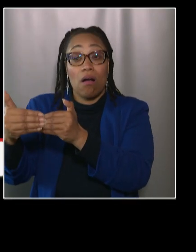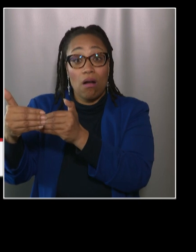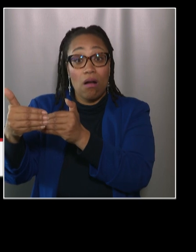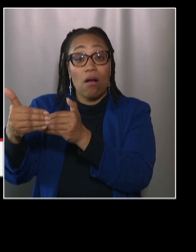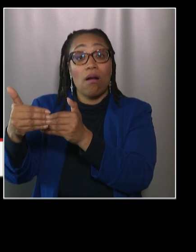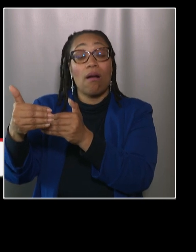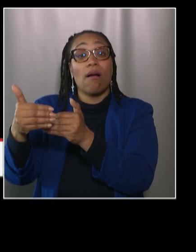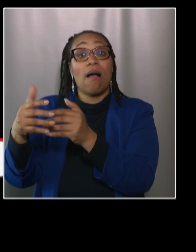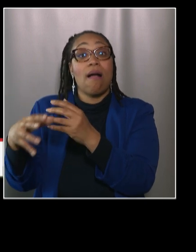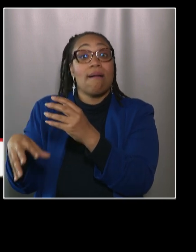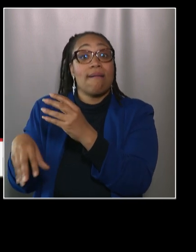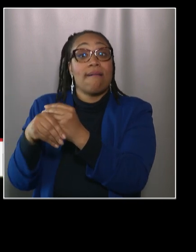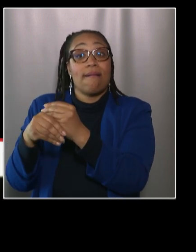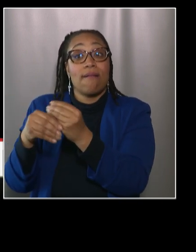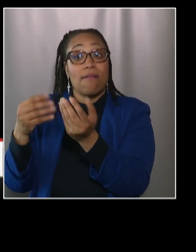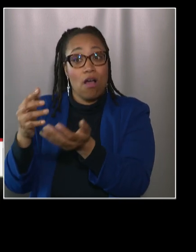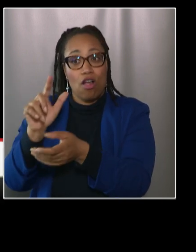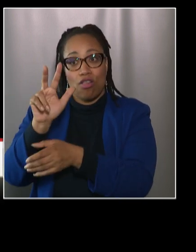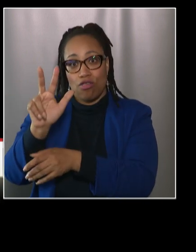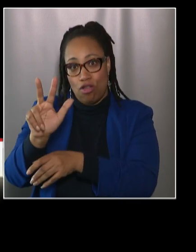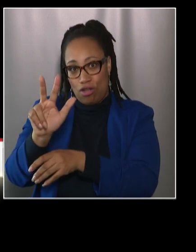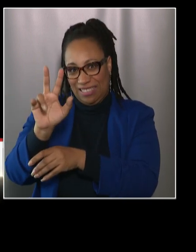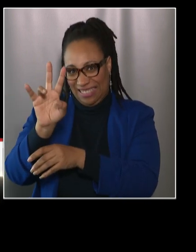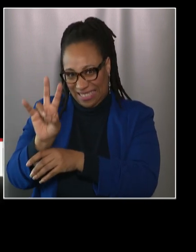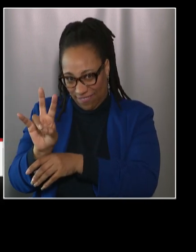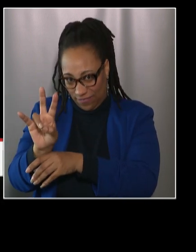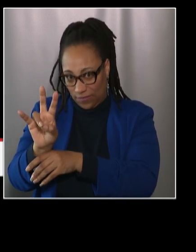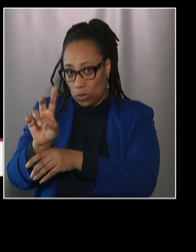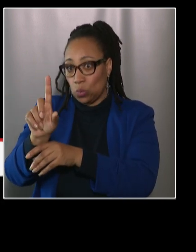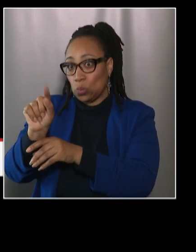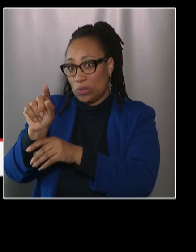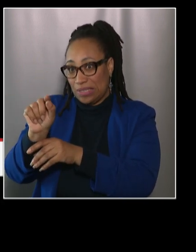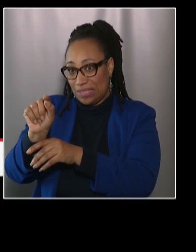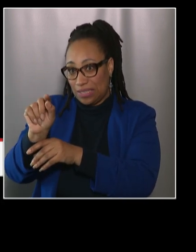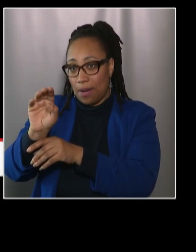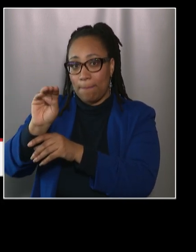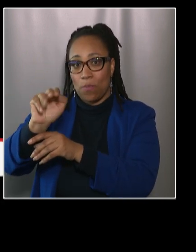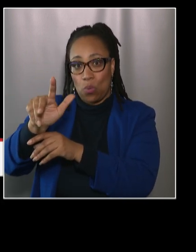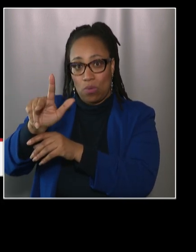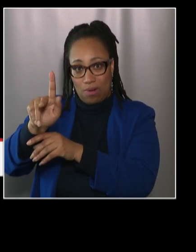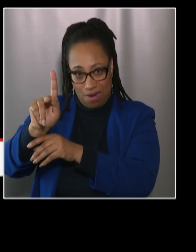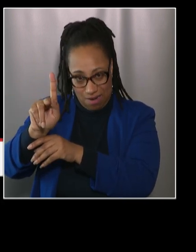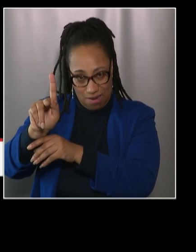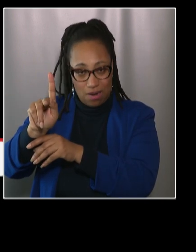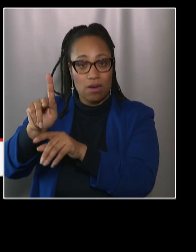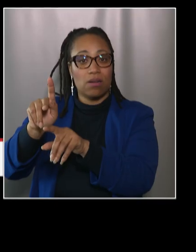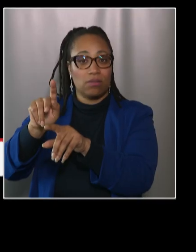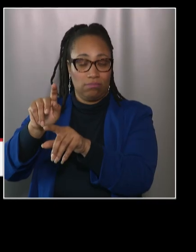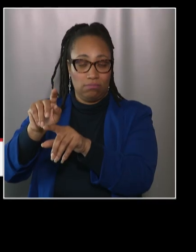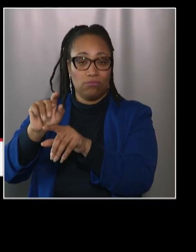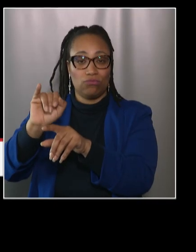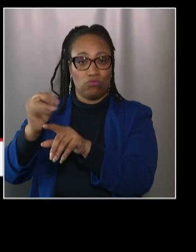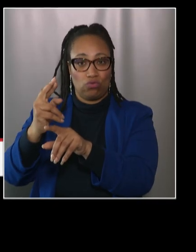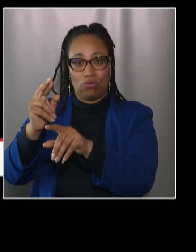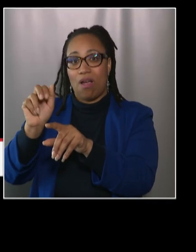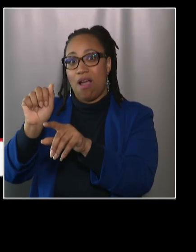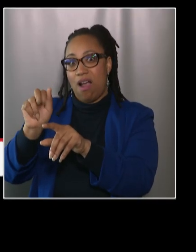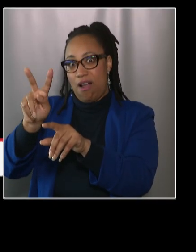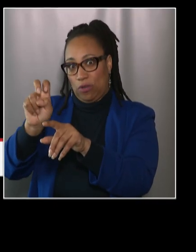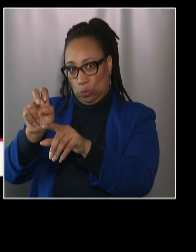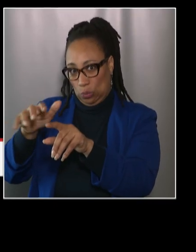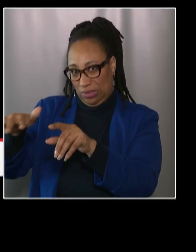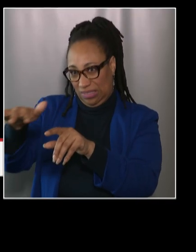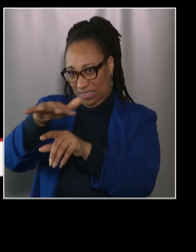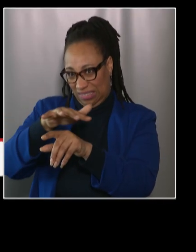another opportunity along the Martin Luther King Jr. Avenue corridor with tremendous potential for community serving development.